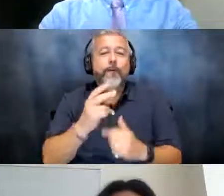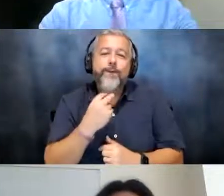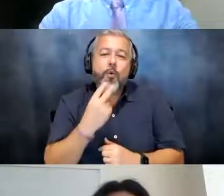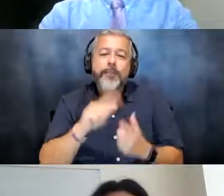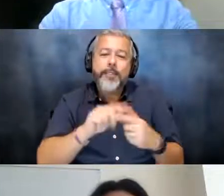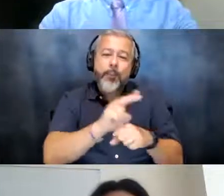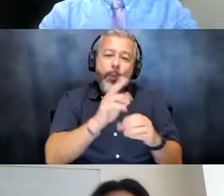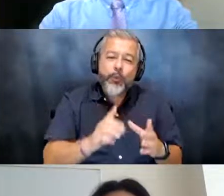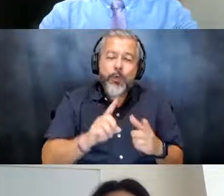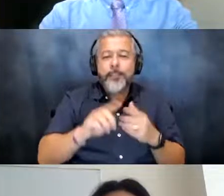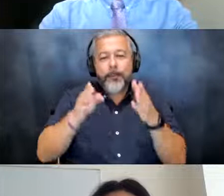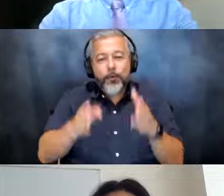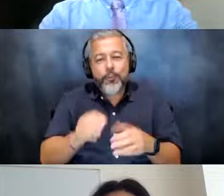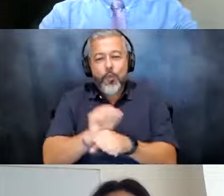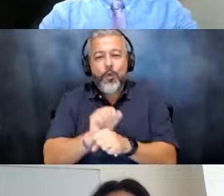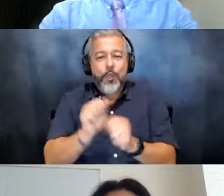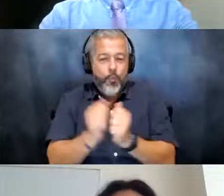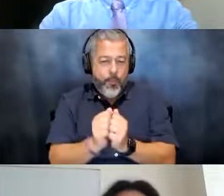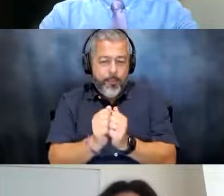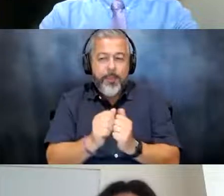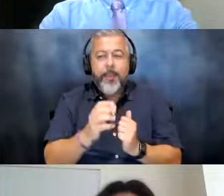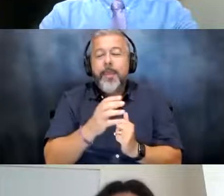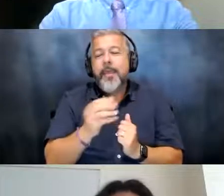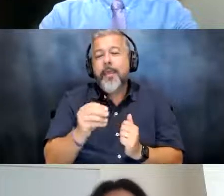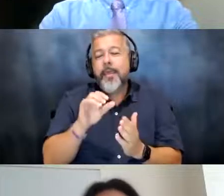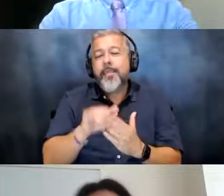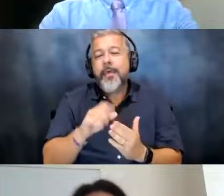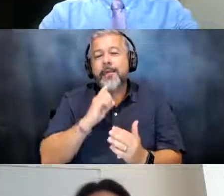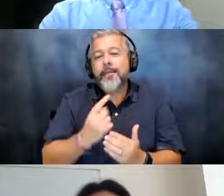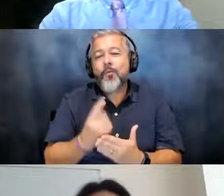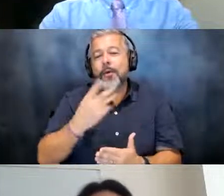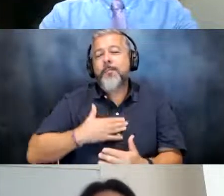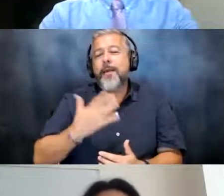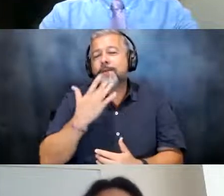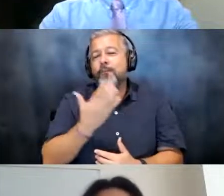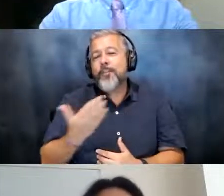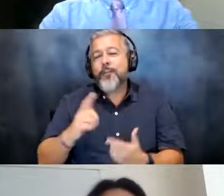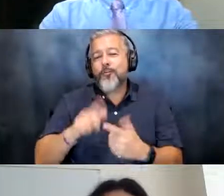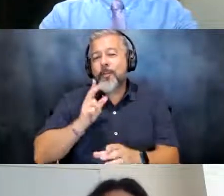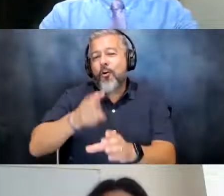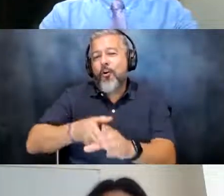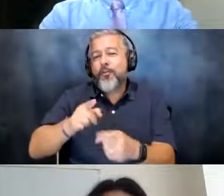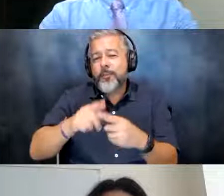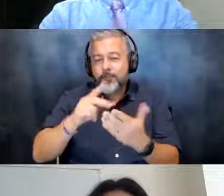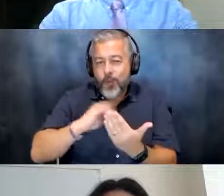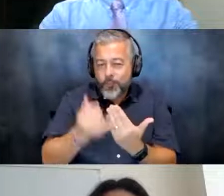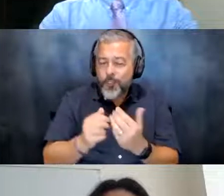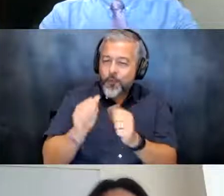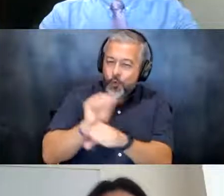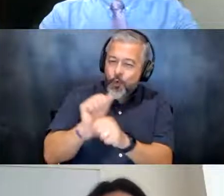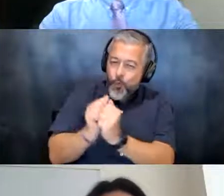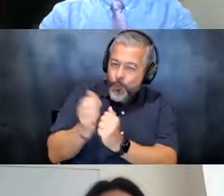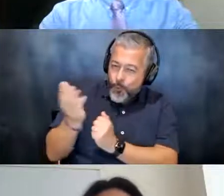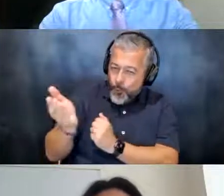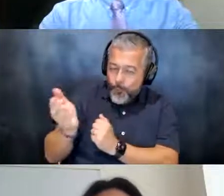we're working with. And it's one of my favorite things to be on this project, to be able to do with you as well. So we'll